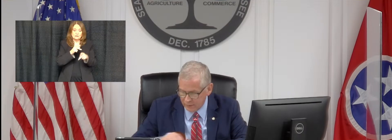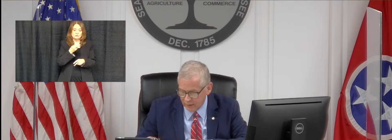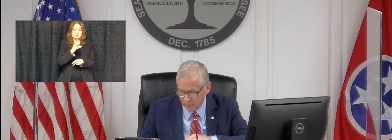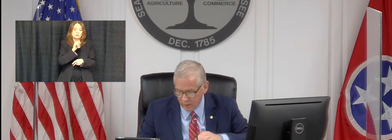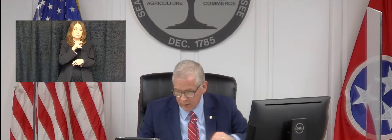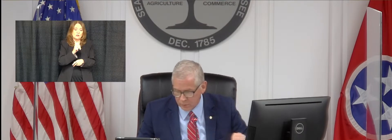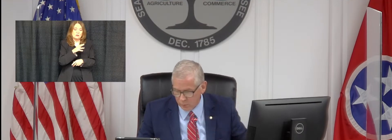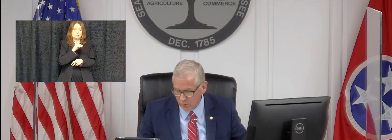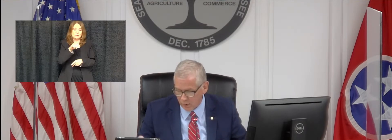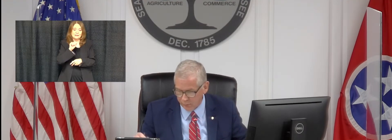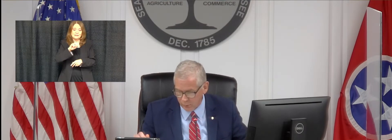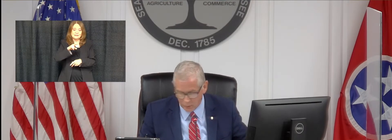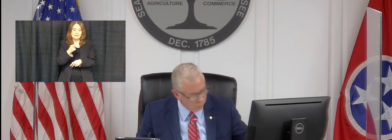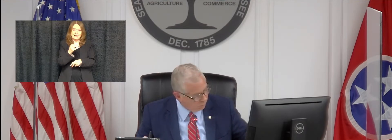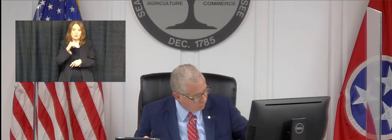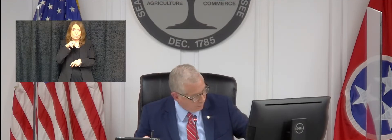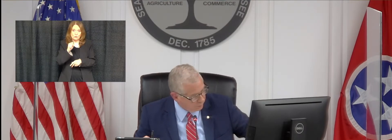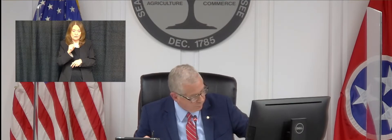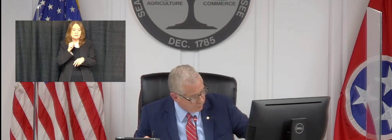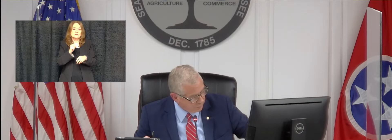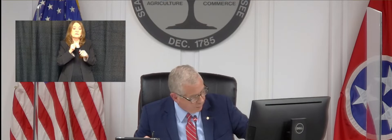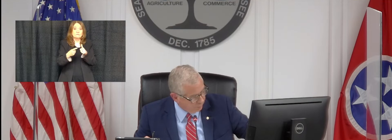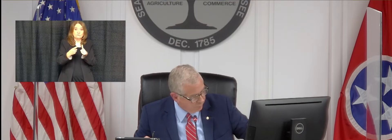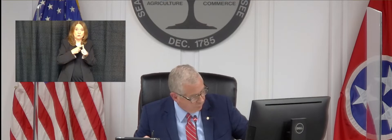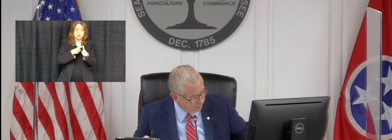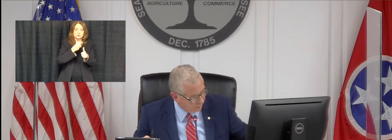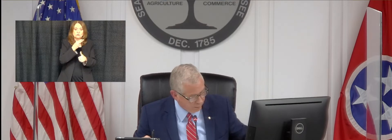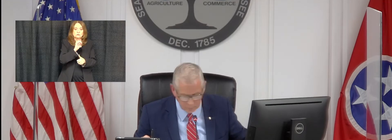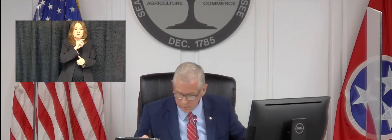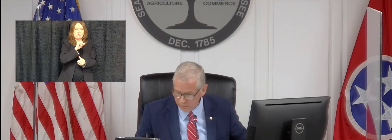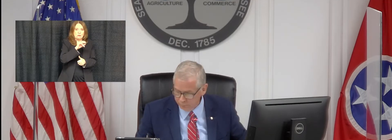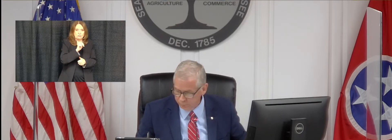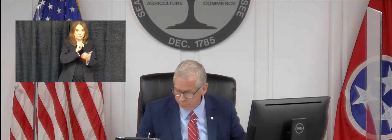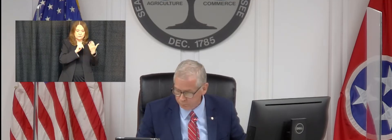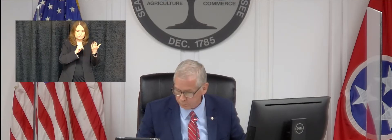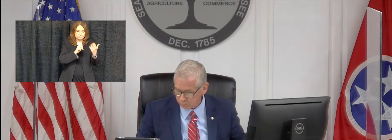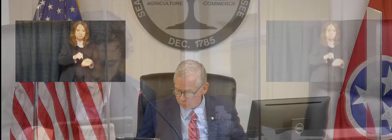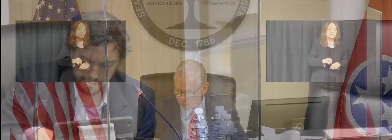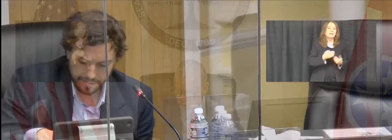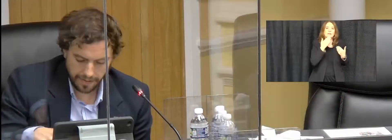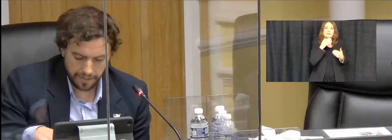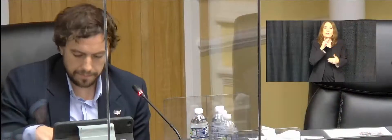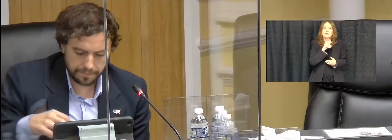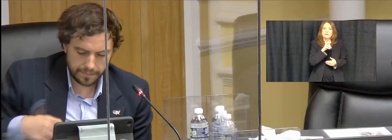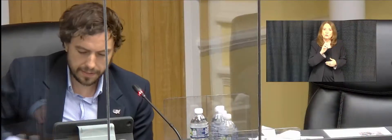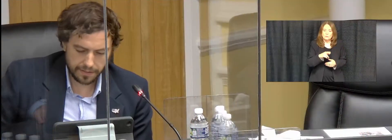and Zacharias. We'll call you in order. Councilperson Holloman, you're recognized. Thank you, Mayor.